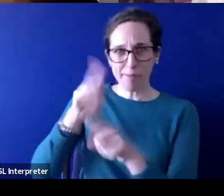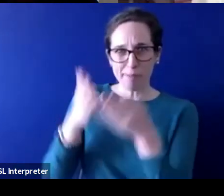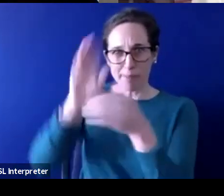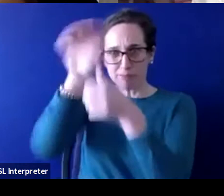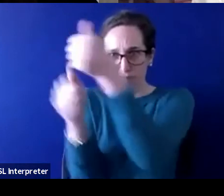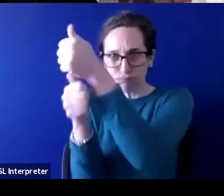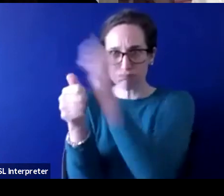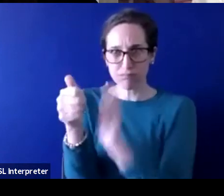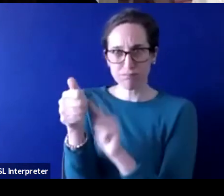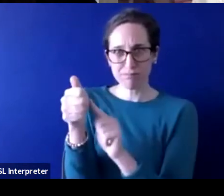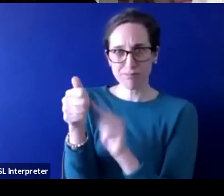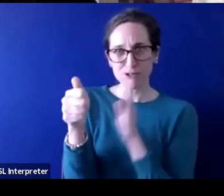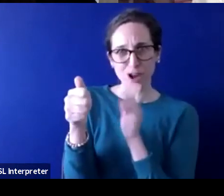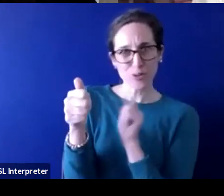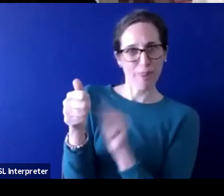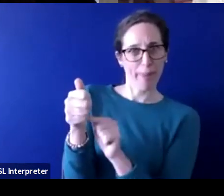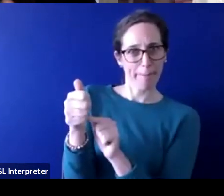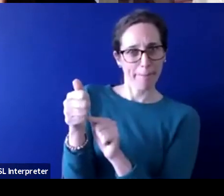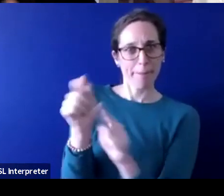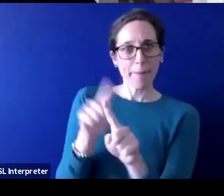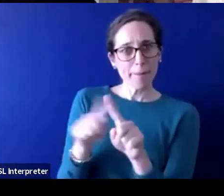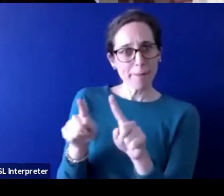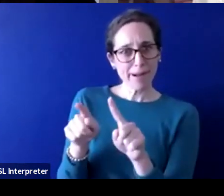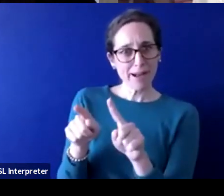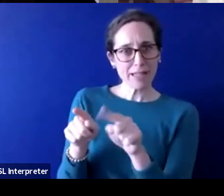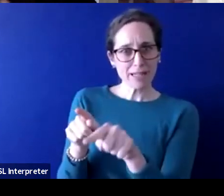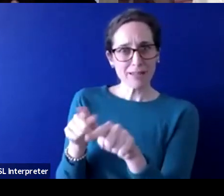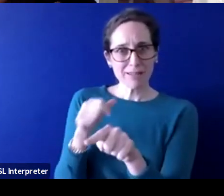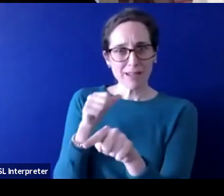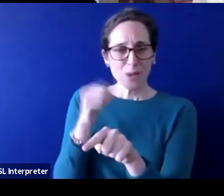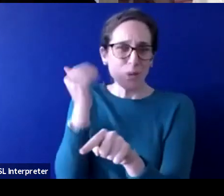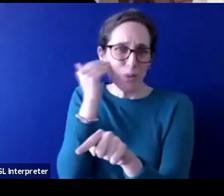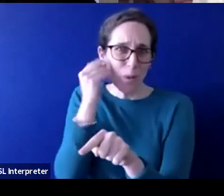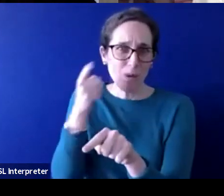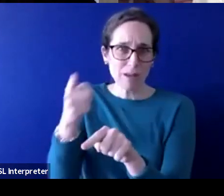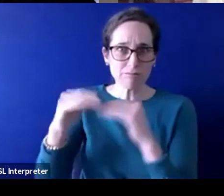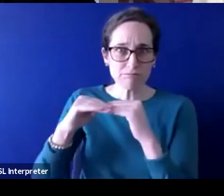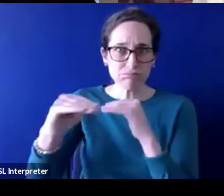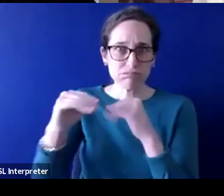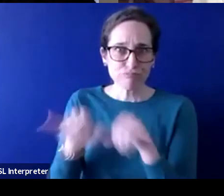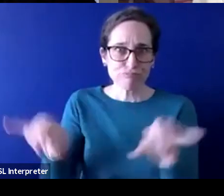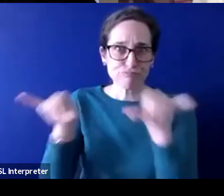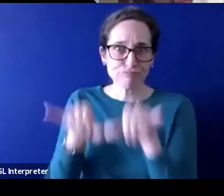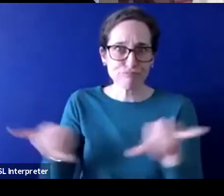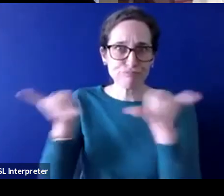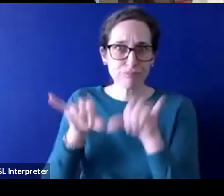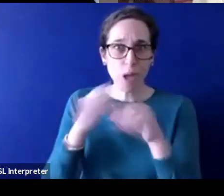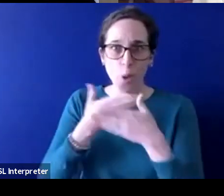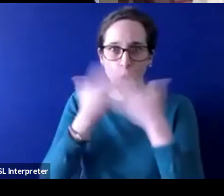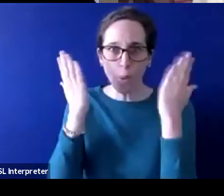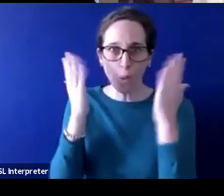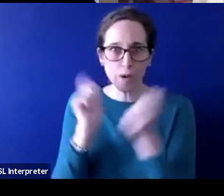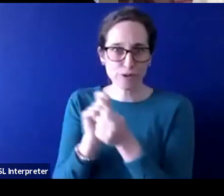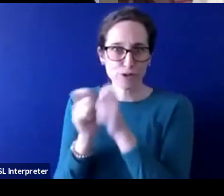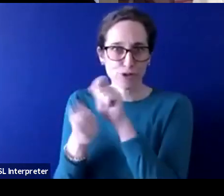I mean, you could say his platforms have gotten better. He's not stagnant, but you know how it is. If you stay stagnant, you don't change in the game. There's going to be someone else to